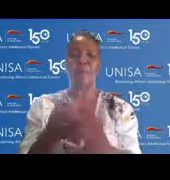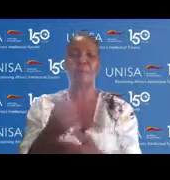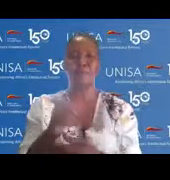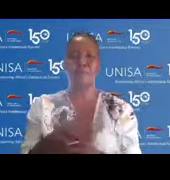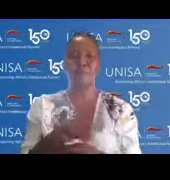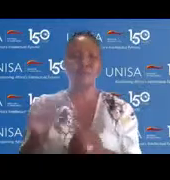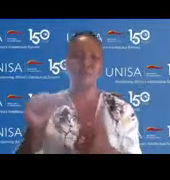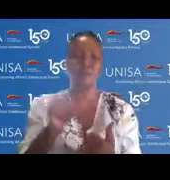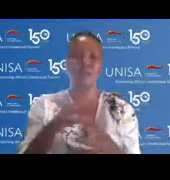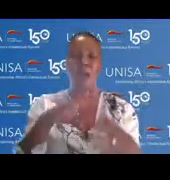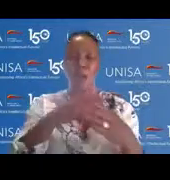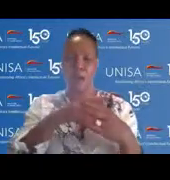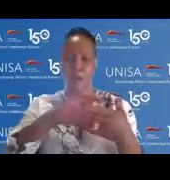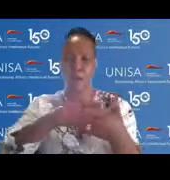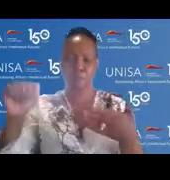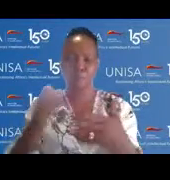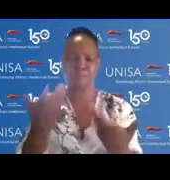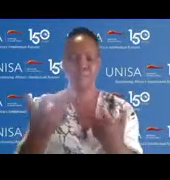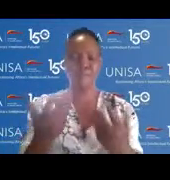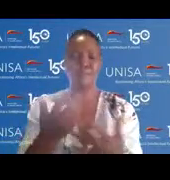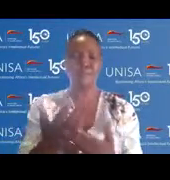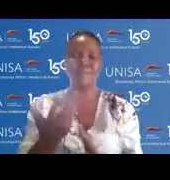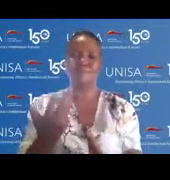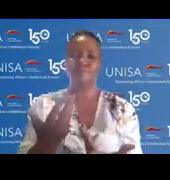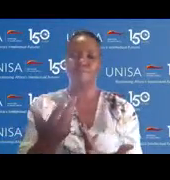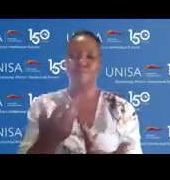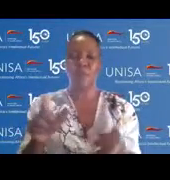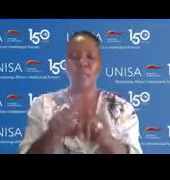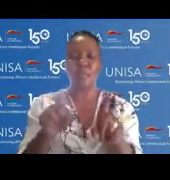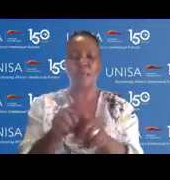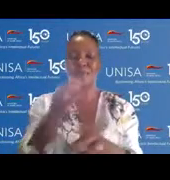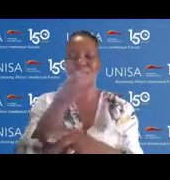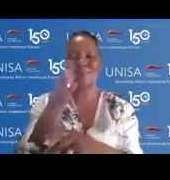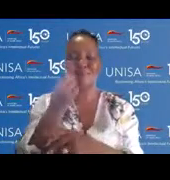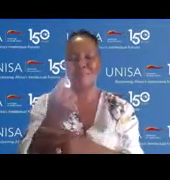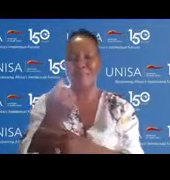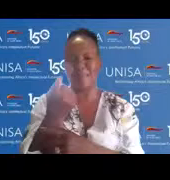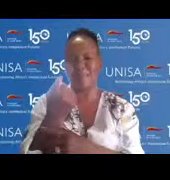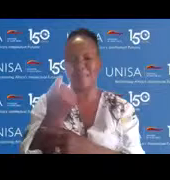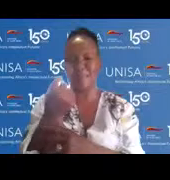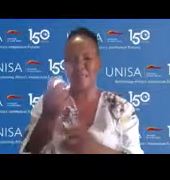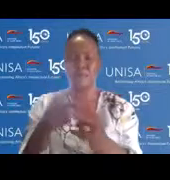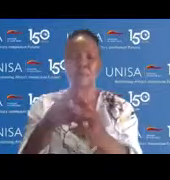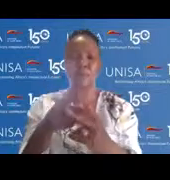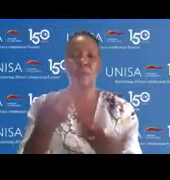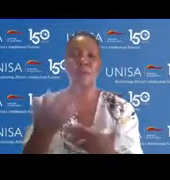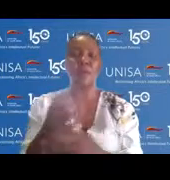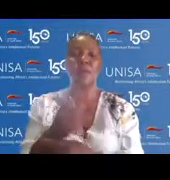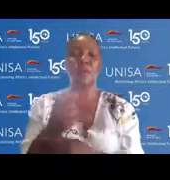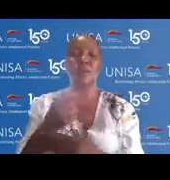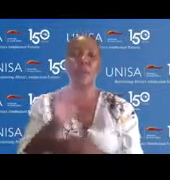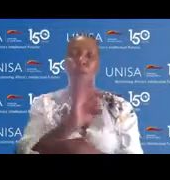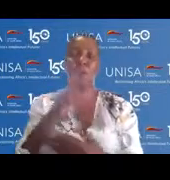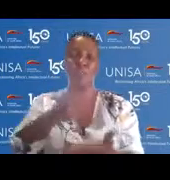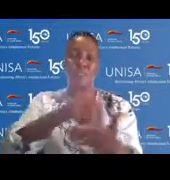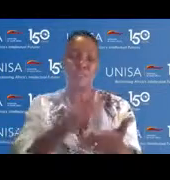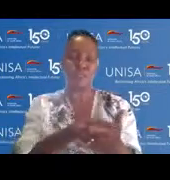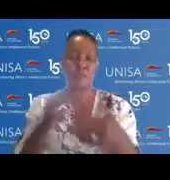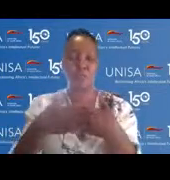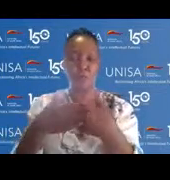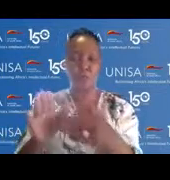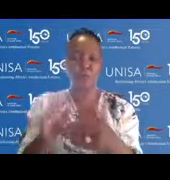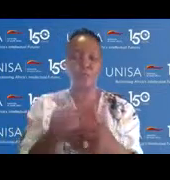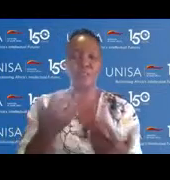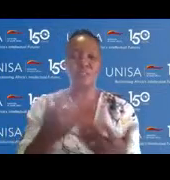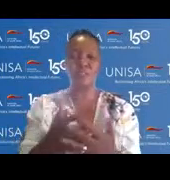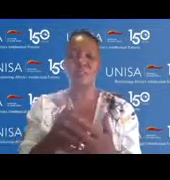the app. Okay, so as I said, it's a little bit tricky, this one, because once the app opens, it really wants you to engage and complete